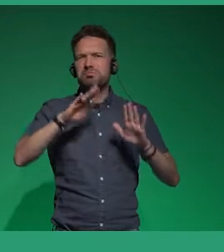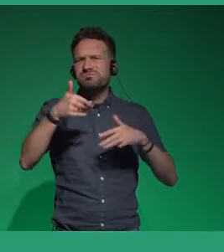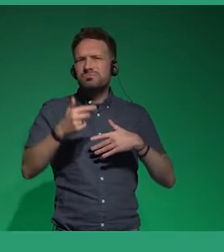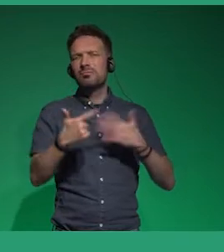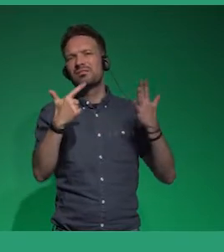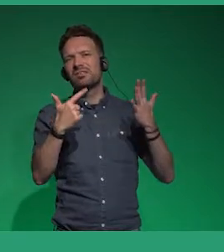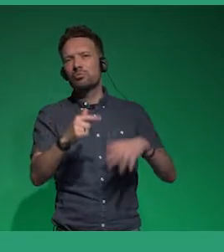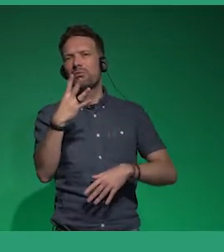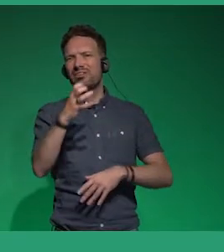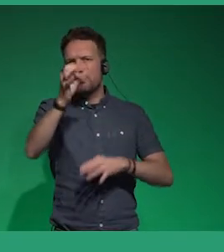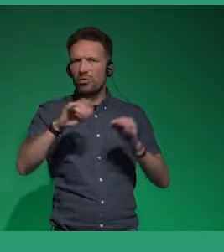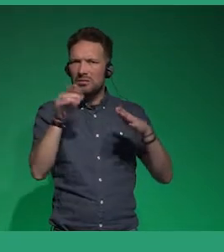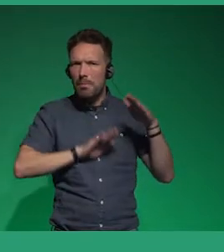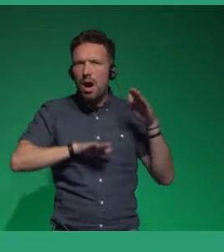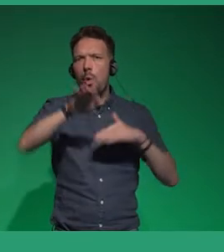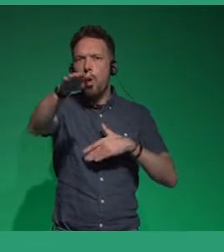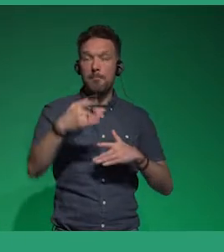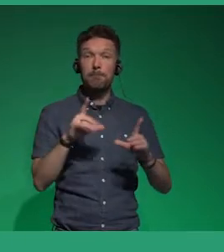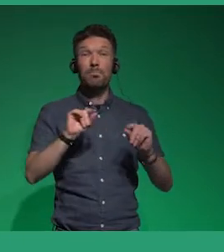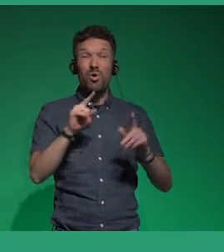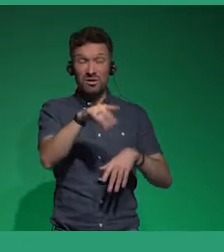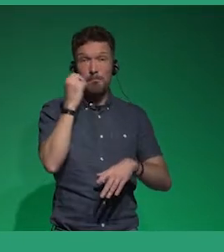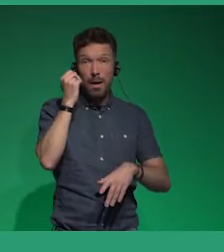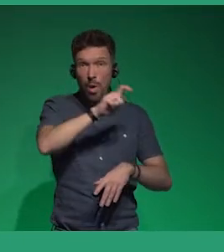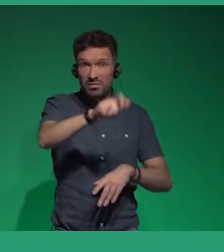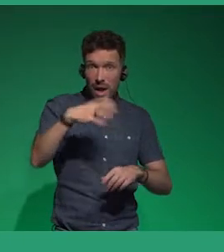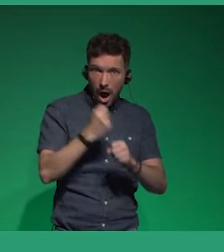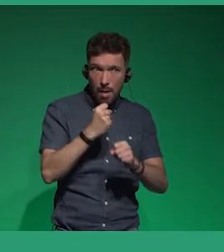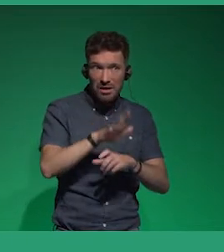important actors in the expansion of oil palms.